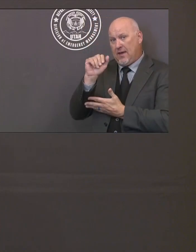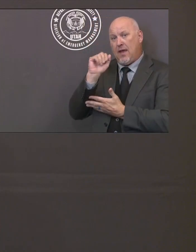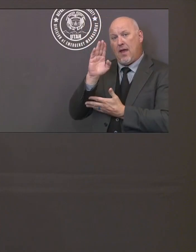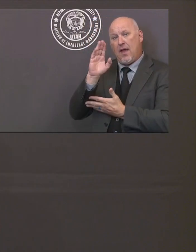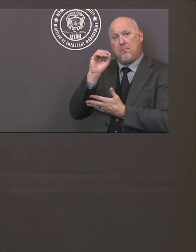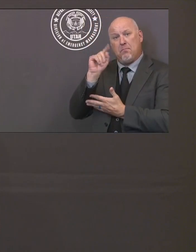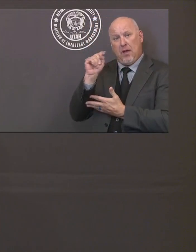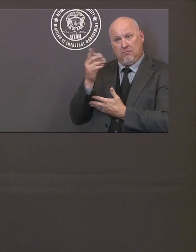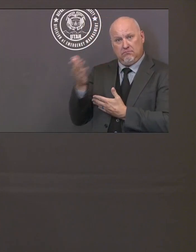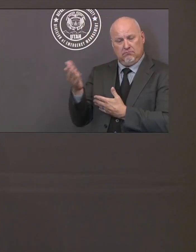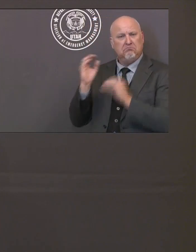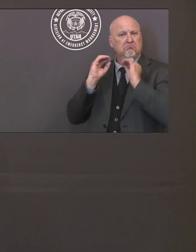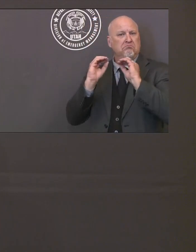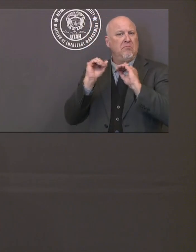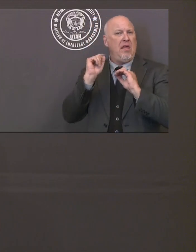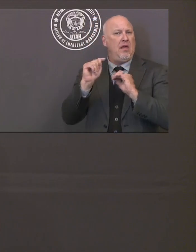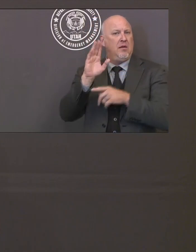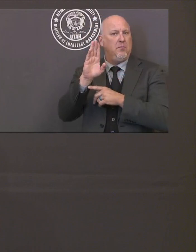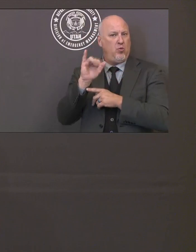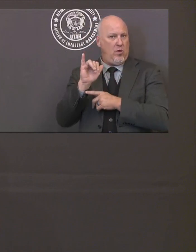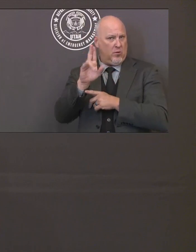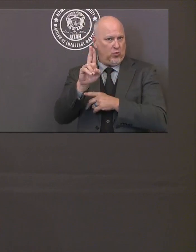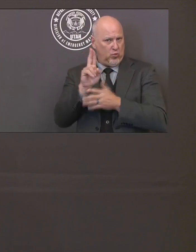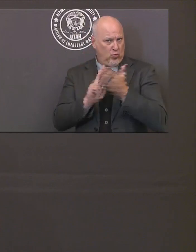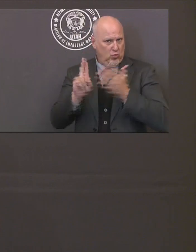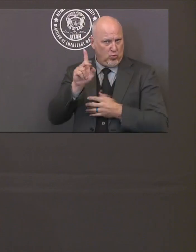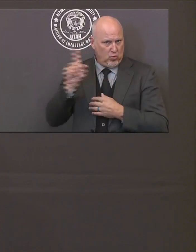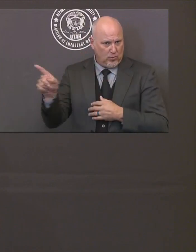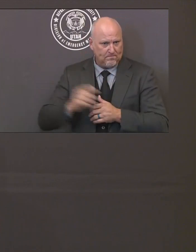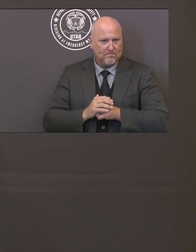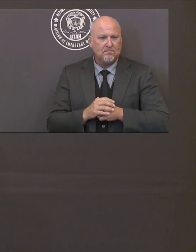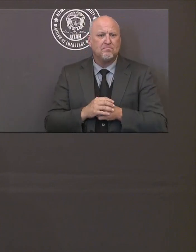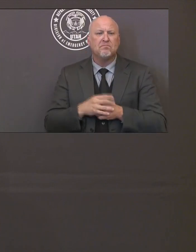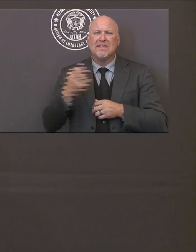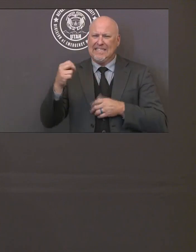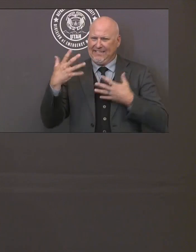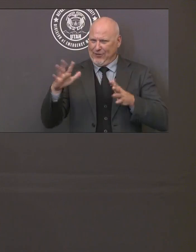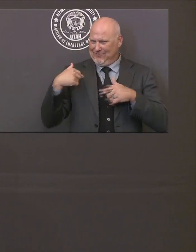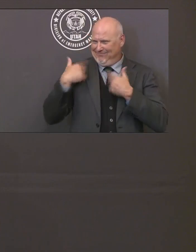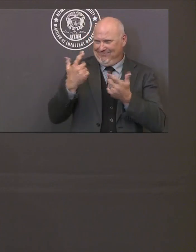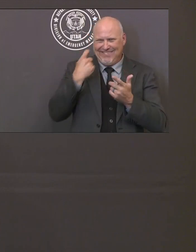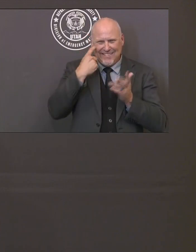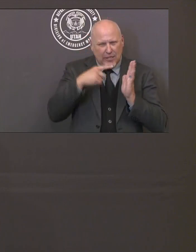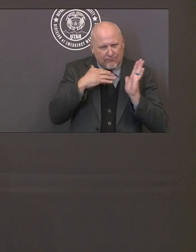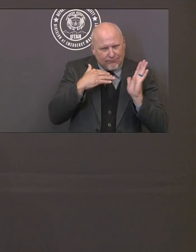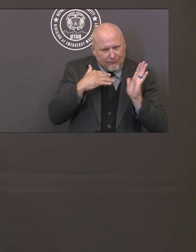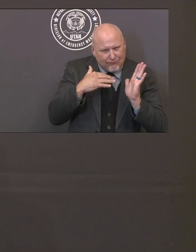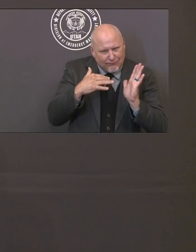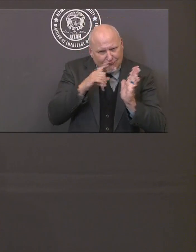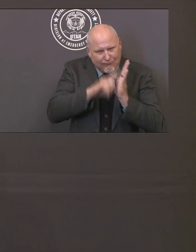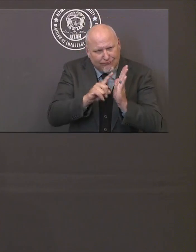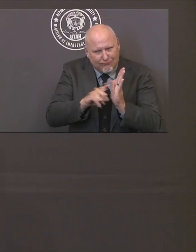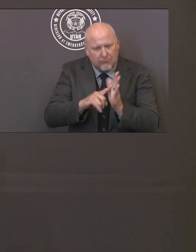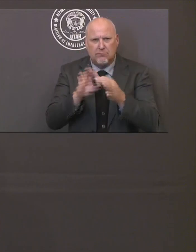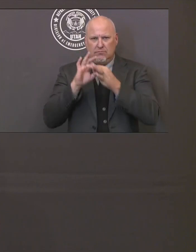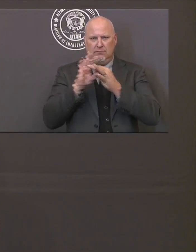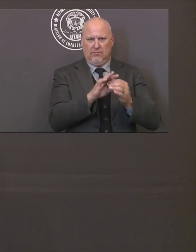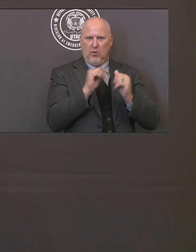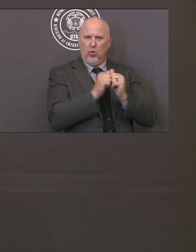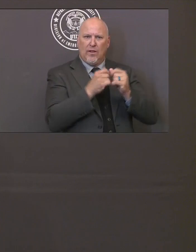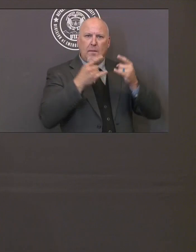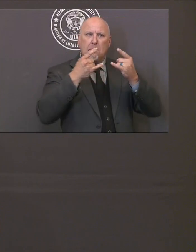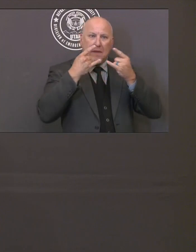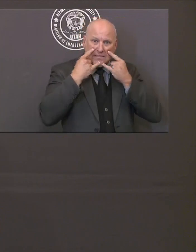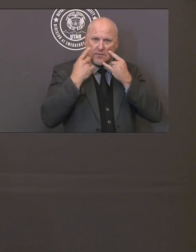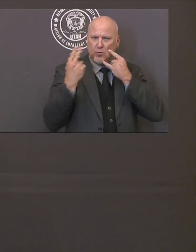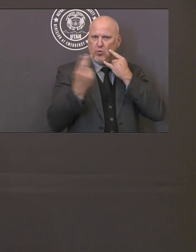the science of mask wearing. There have been, misstatements and contrary